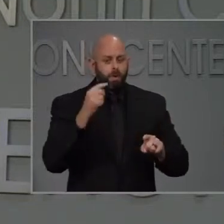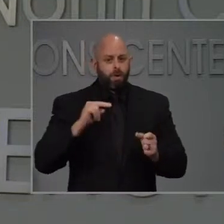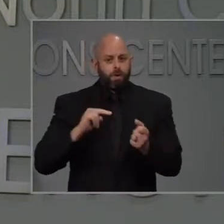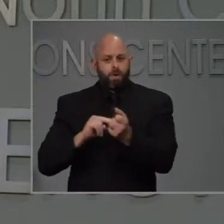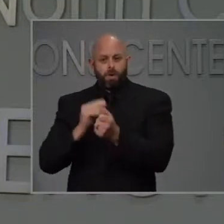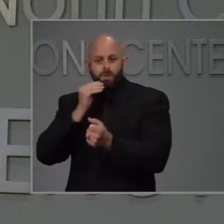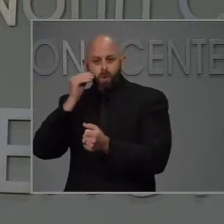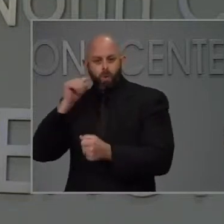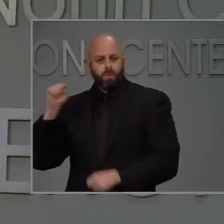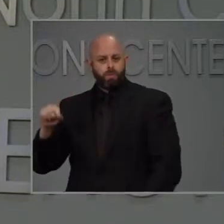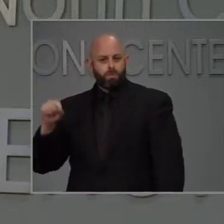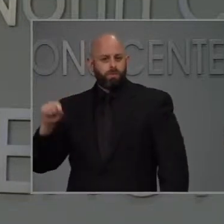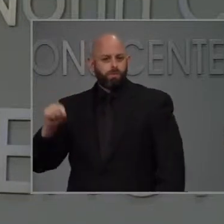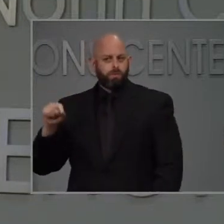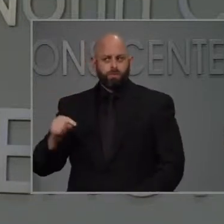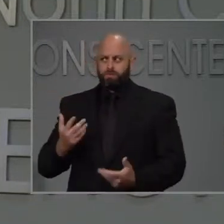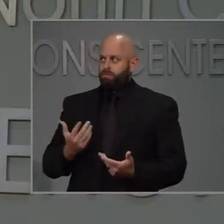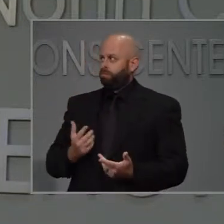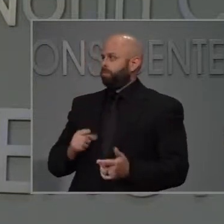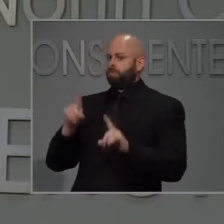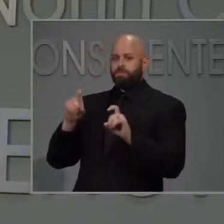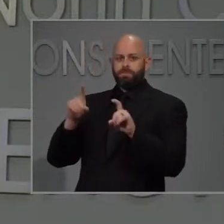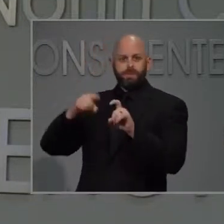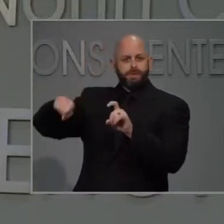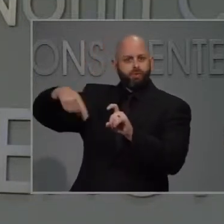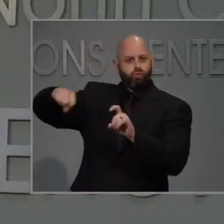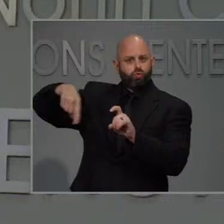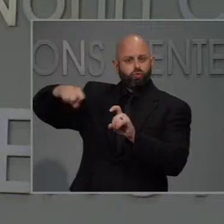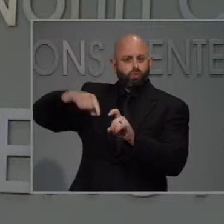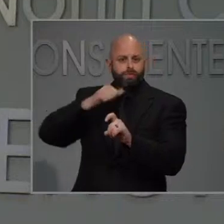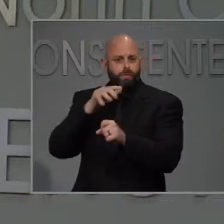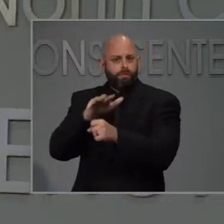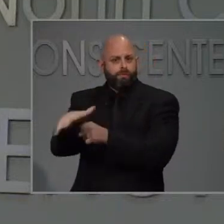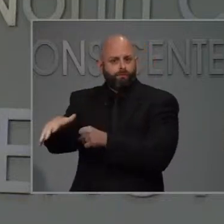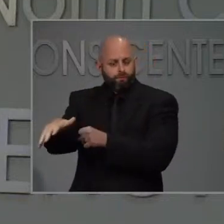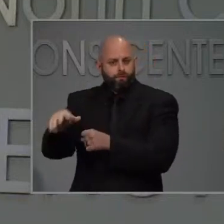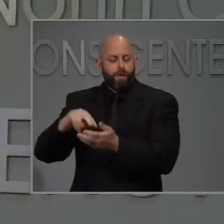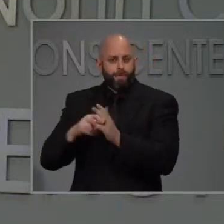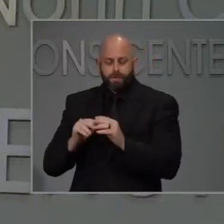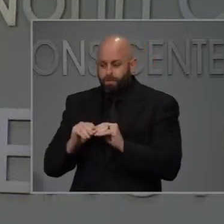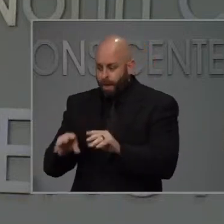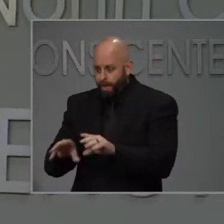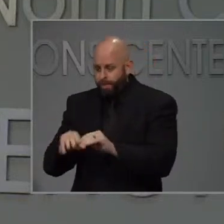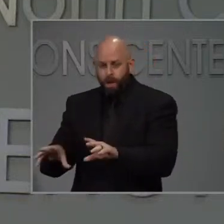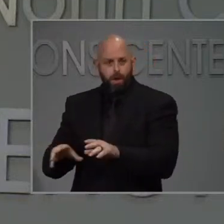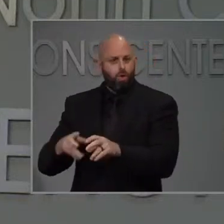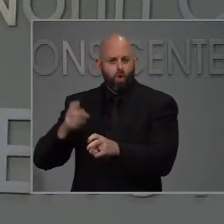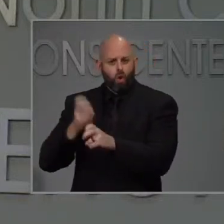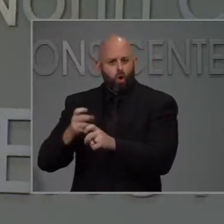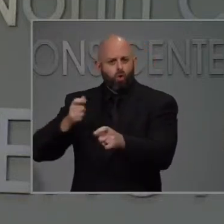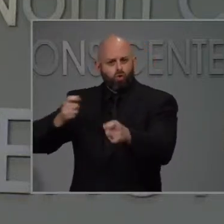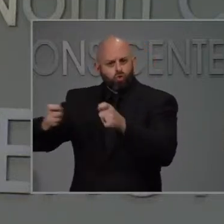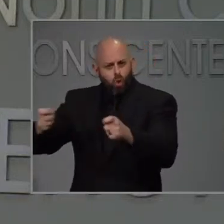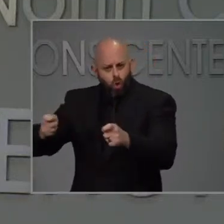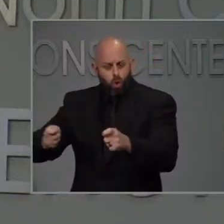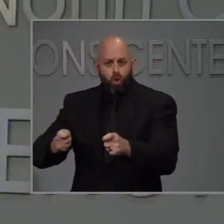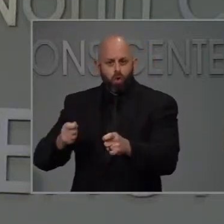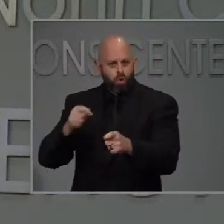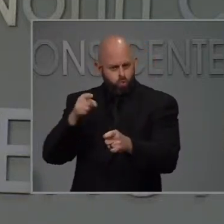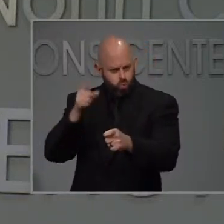waiting periods for the test is making controlling the outbreaks difficult. Is there going to be a new focus on helping these congregate living